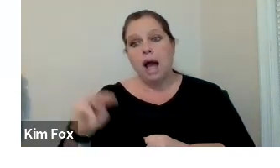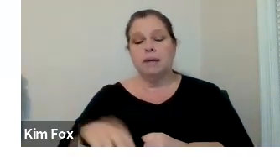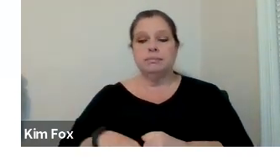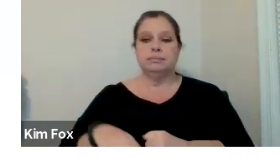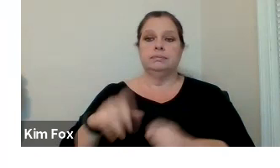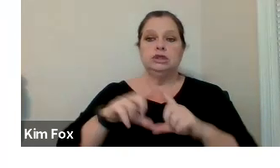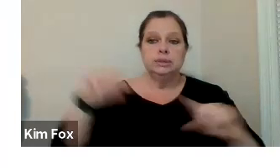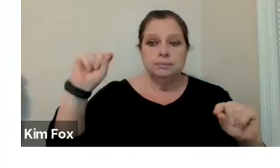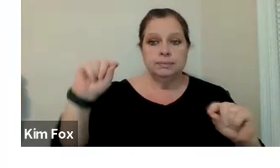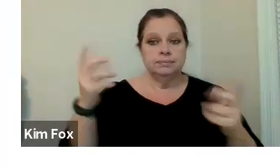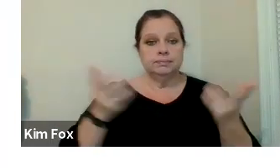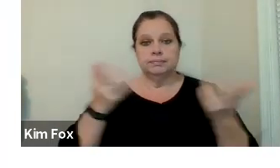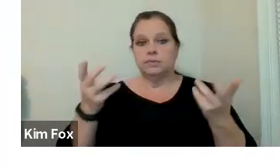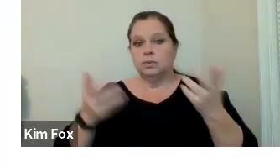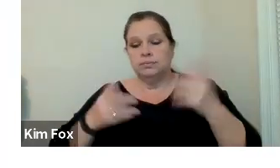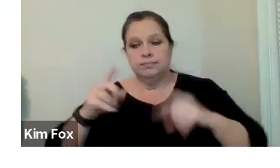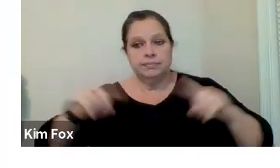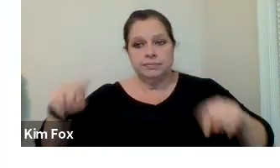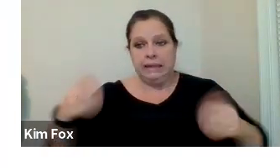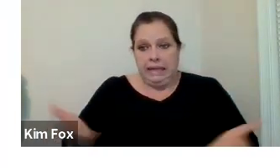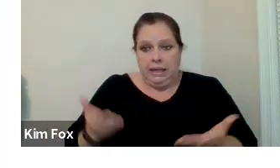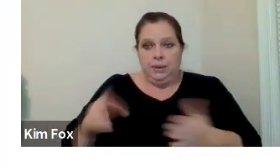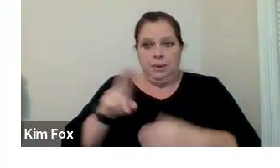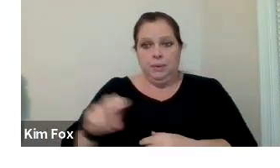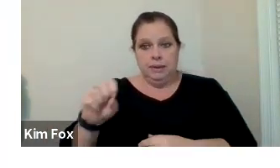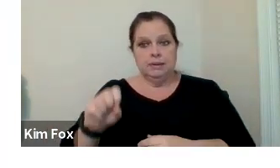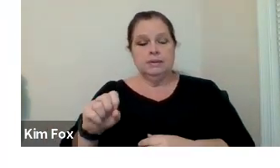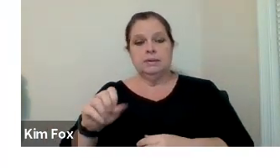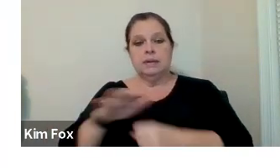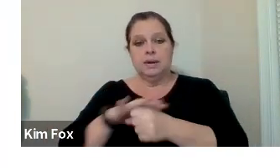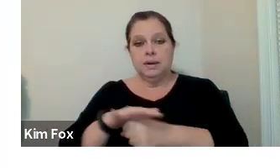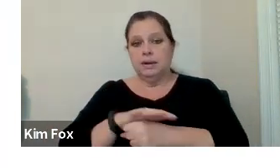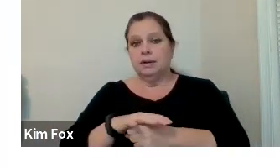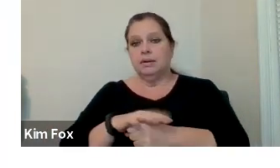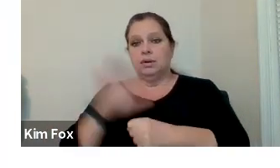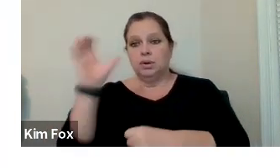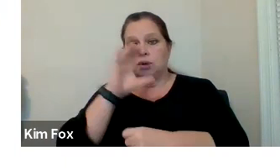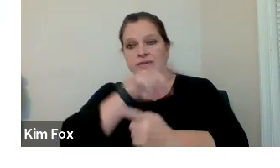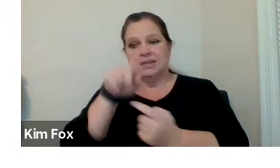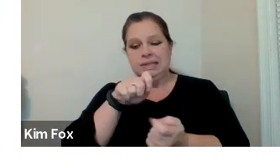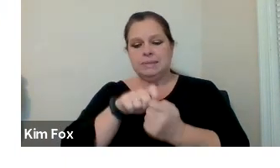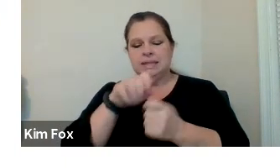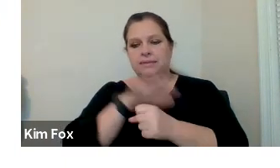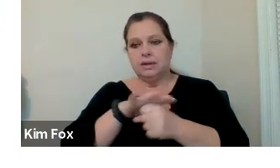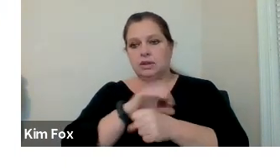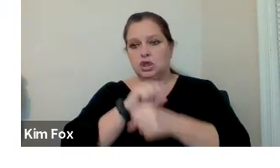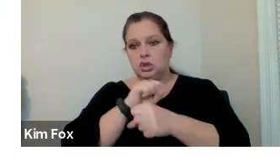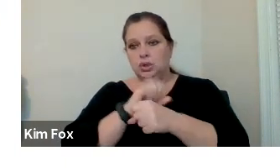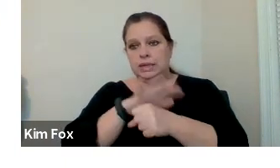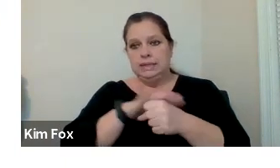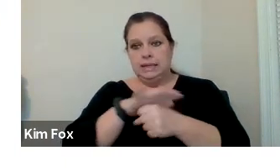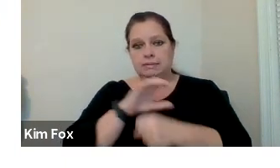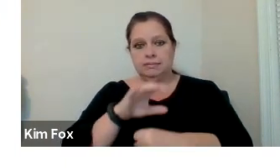or somewhere here stateside, then you can look for a particular duty station. Any affiliations that they're a part of